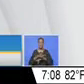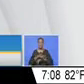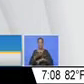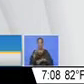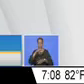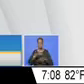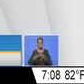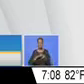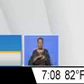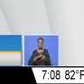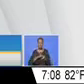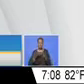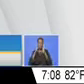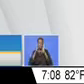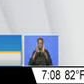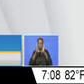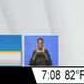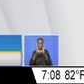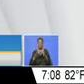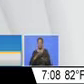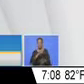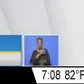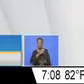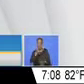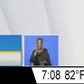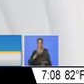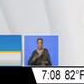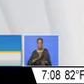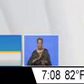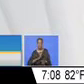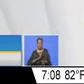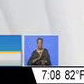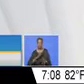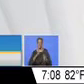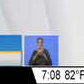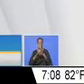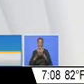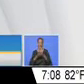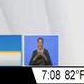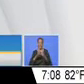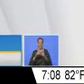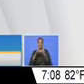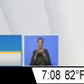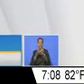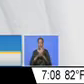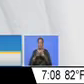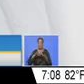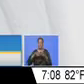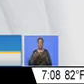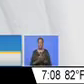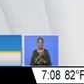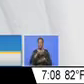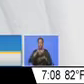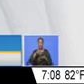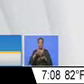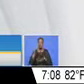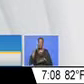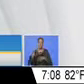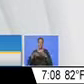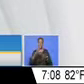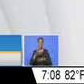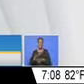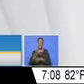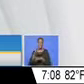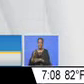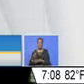medical attention. Officers from the Royal Bahamas Police Traffic Department here on New Providence will travel to San